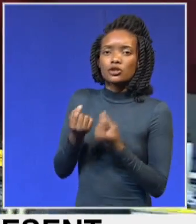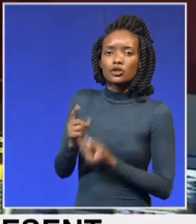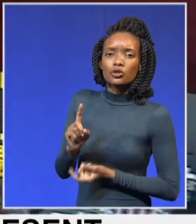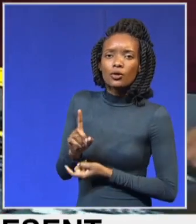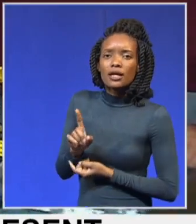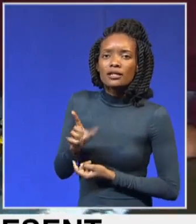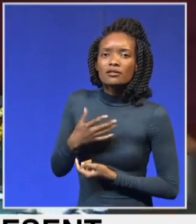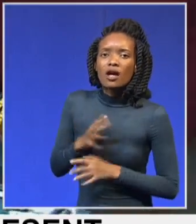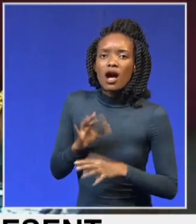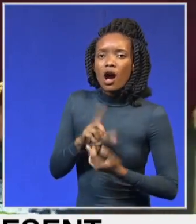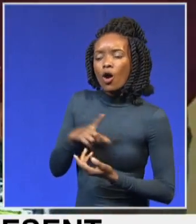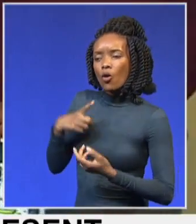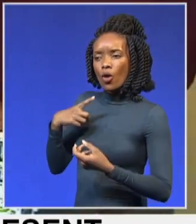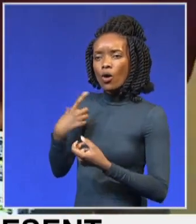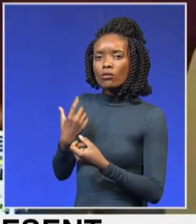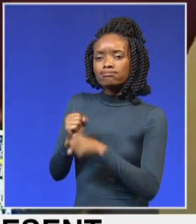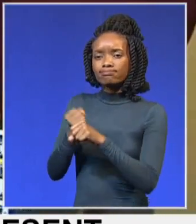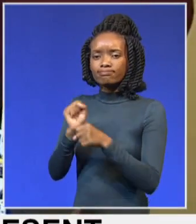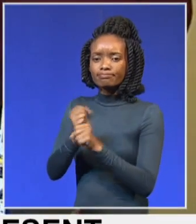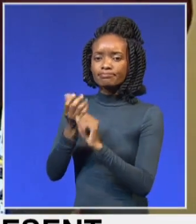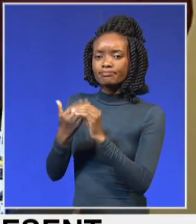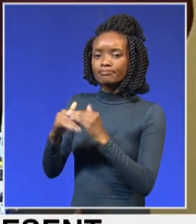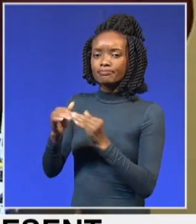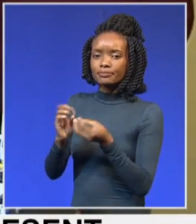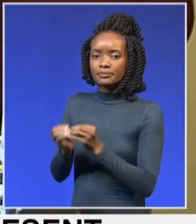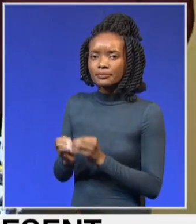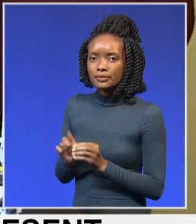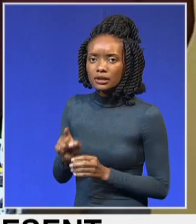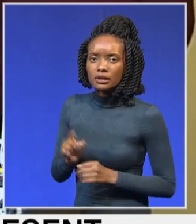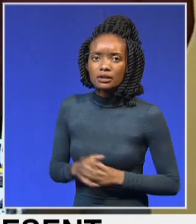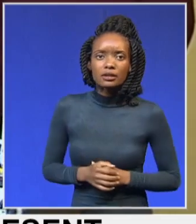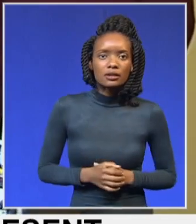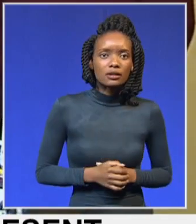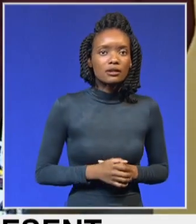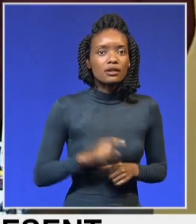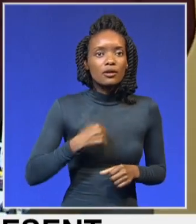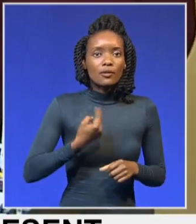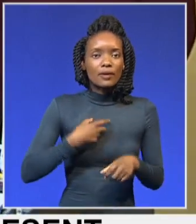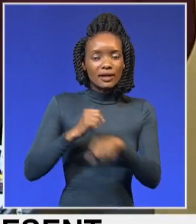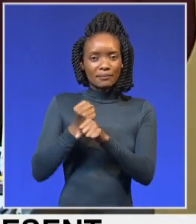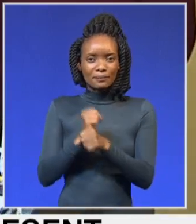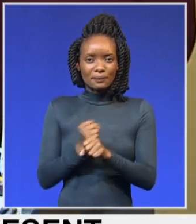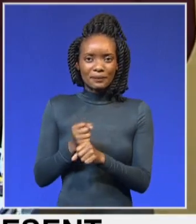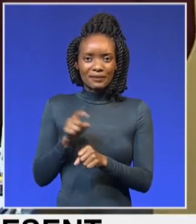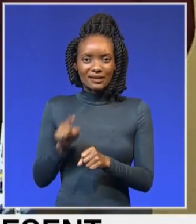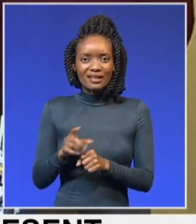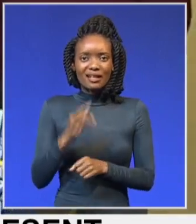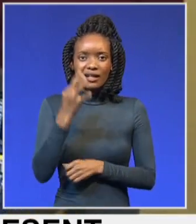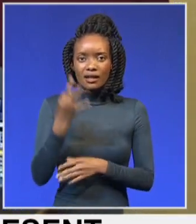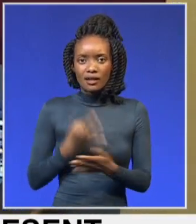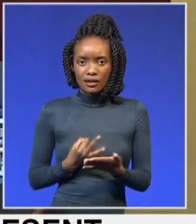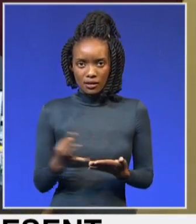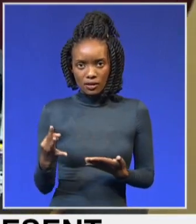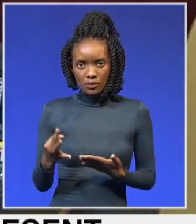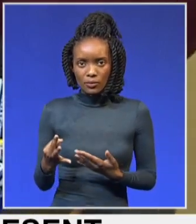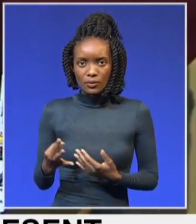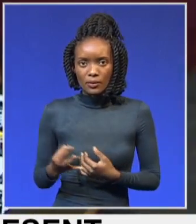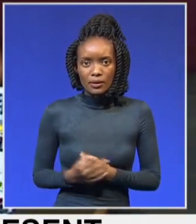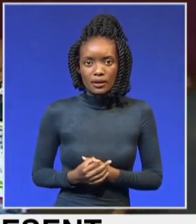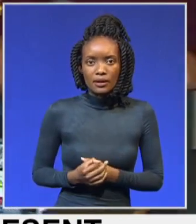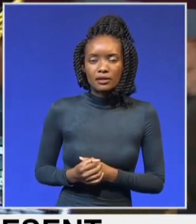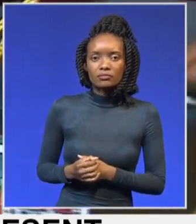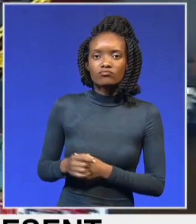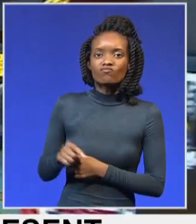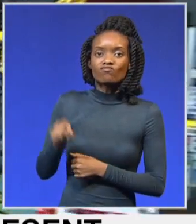guys to build these? It took us about 3 weeks. This is the hydroelectric